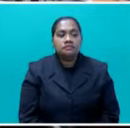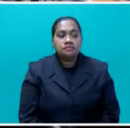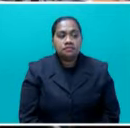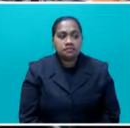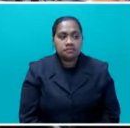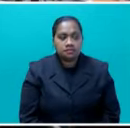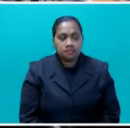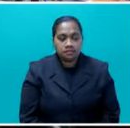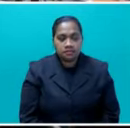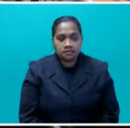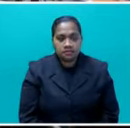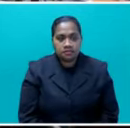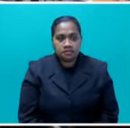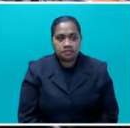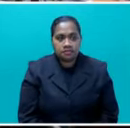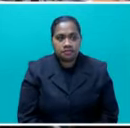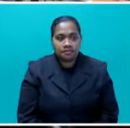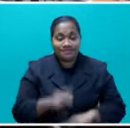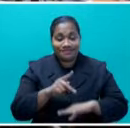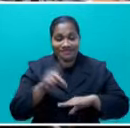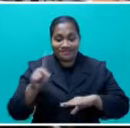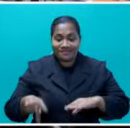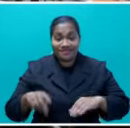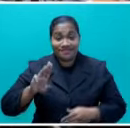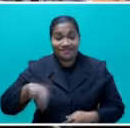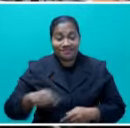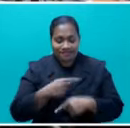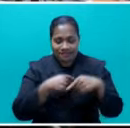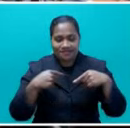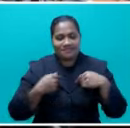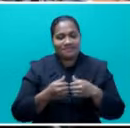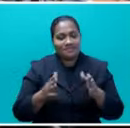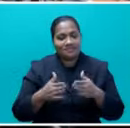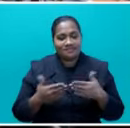honourable members, we will resume